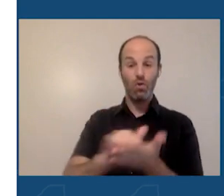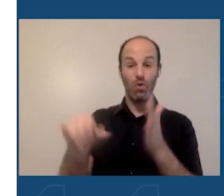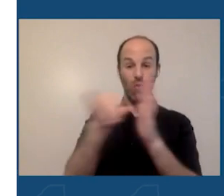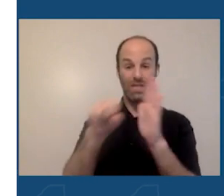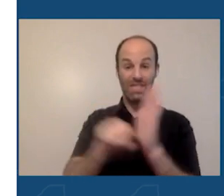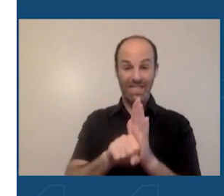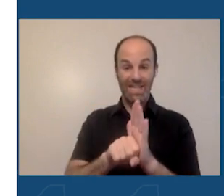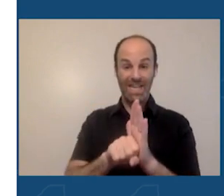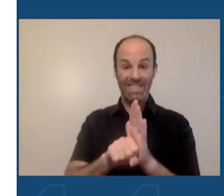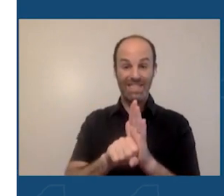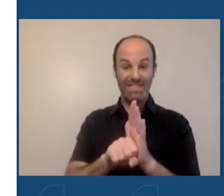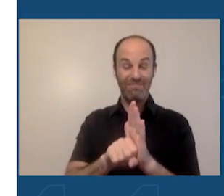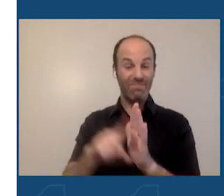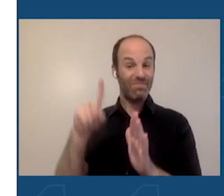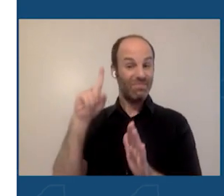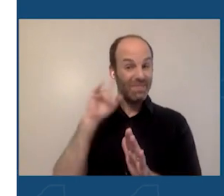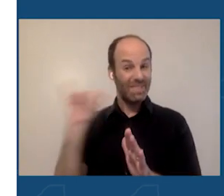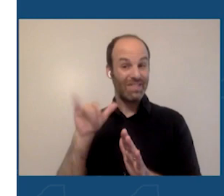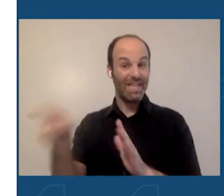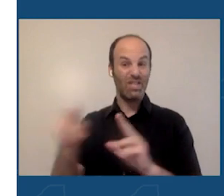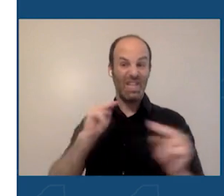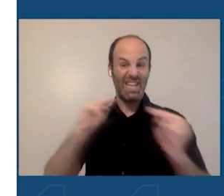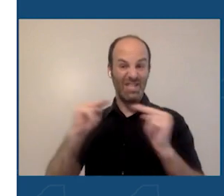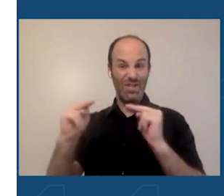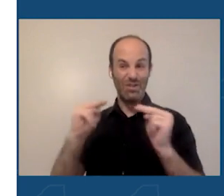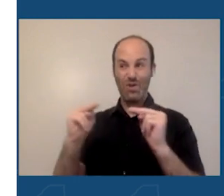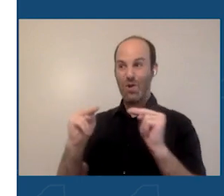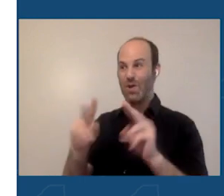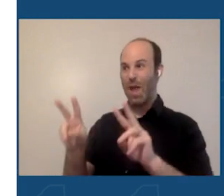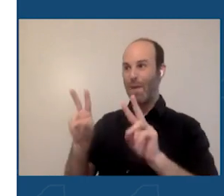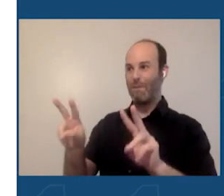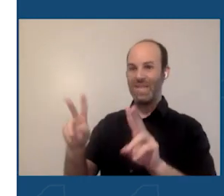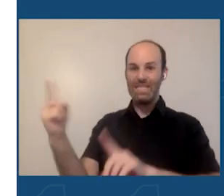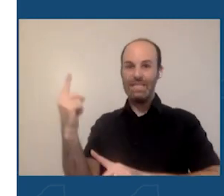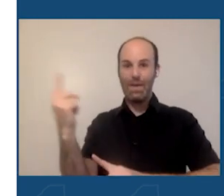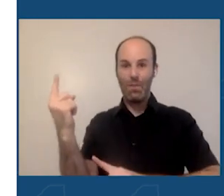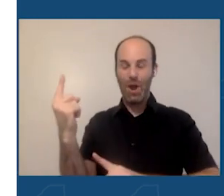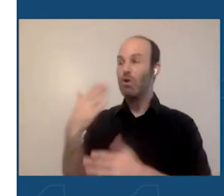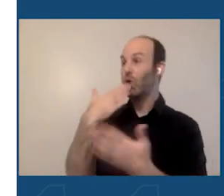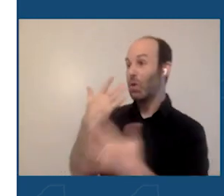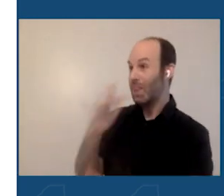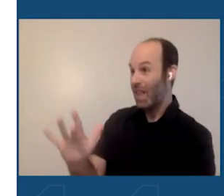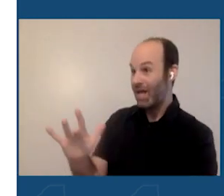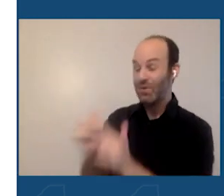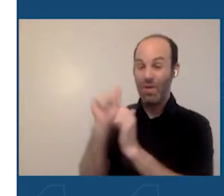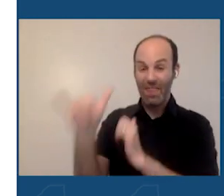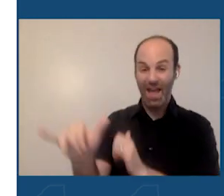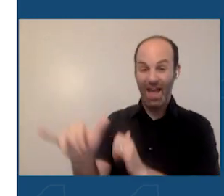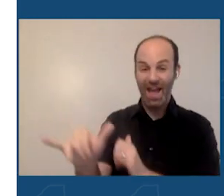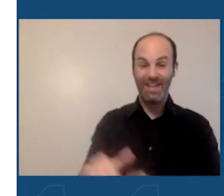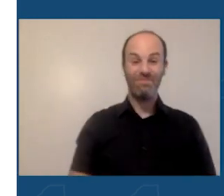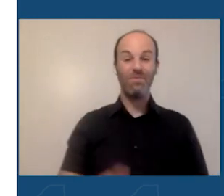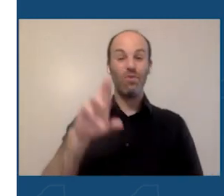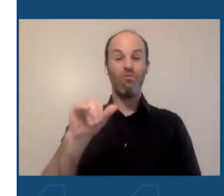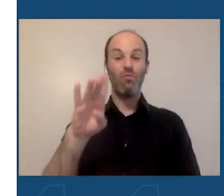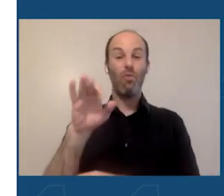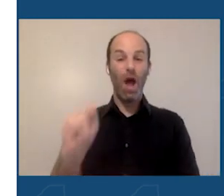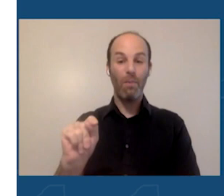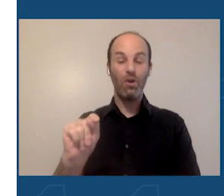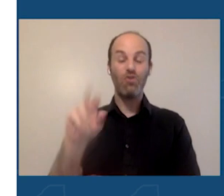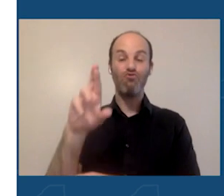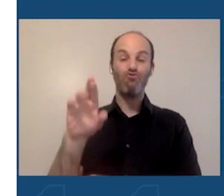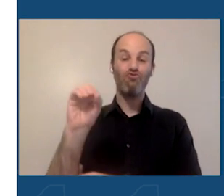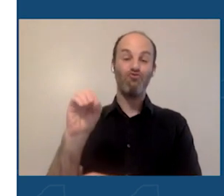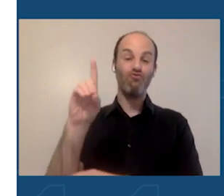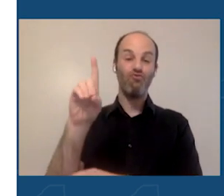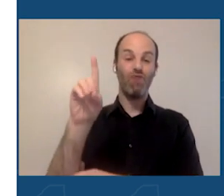go negotiate peace somewhere, and good luck with that. But Robert Rodriguez served